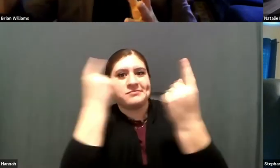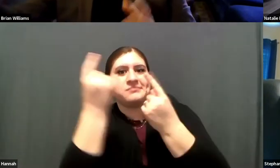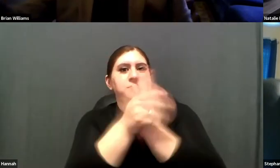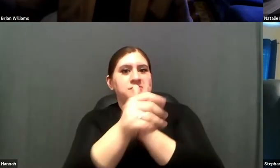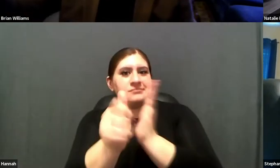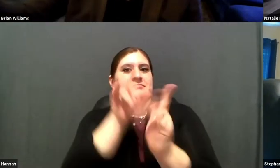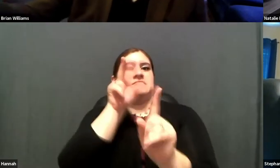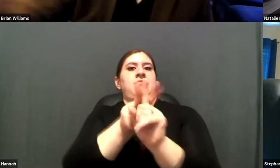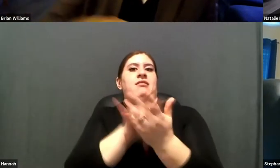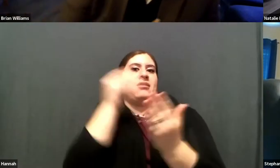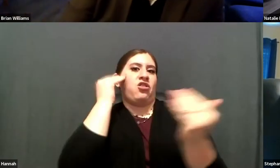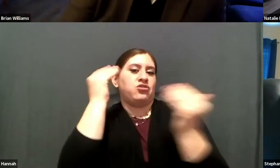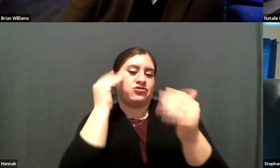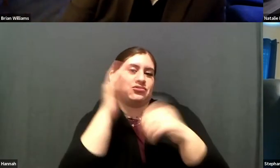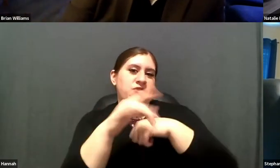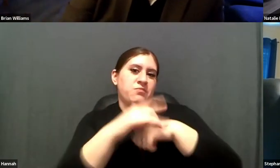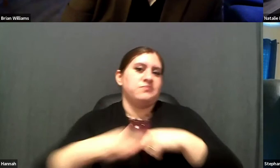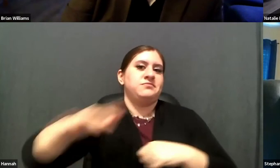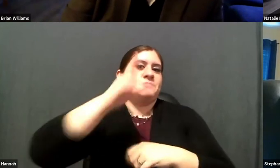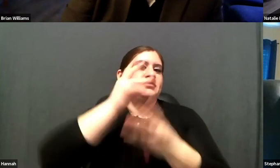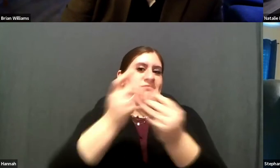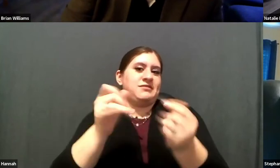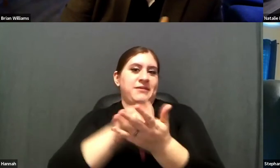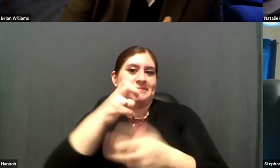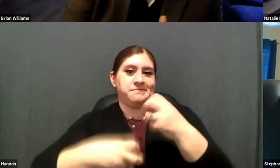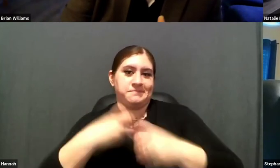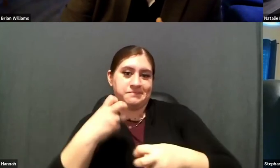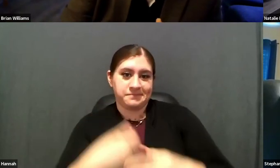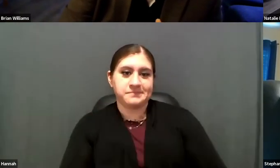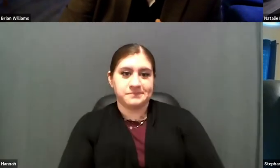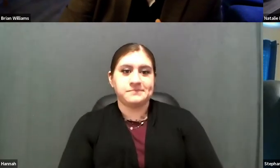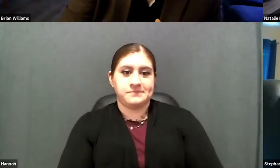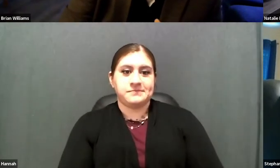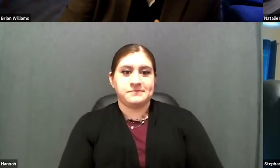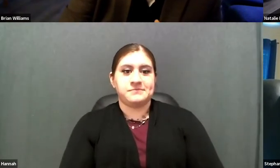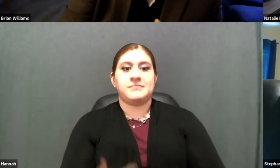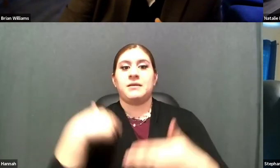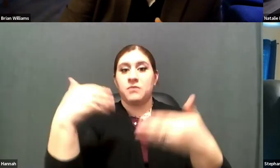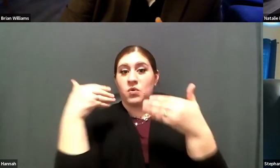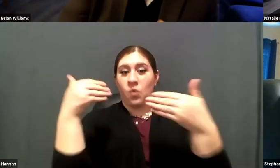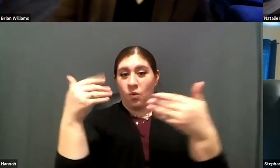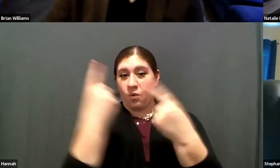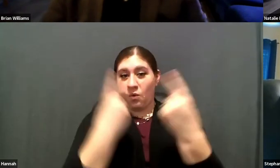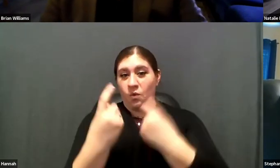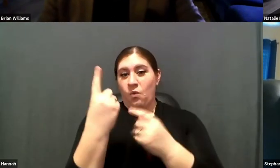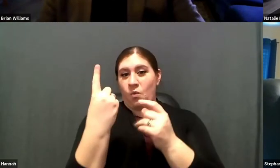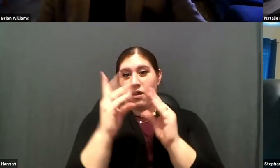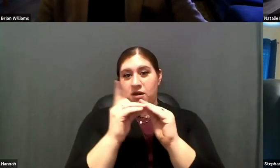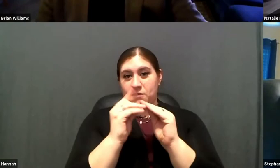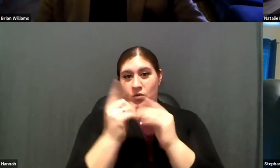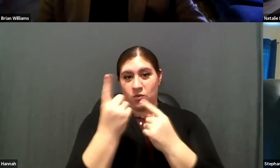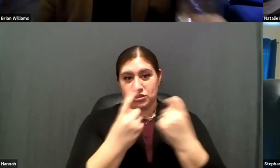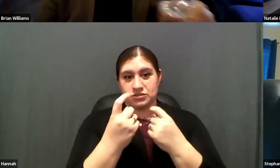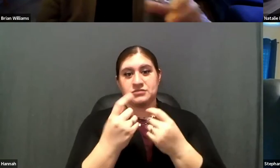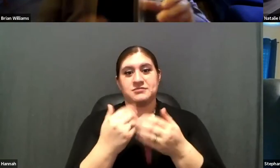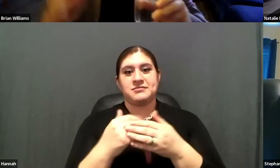the knowledge that's out there to solve problems. Awesome. Well, I'll go ahead and ask this one last question. We'll go